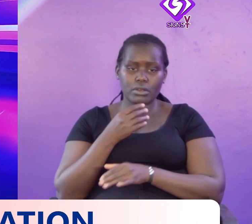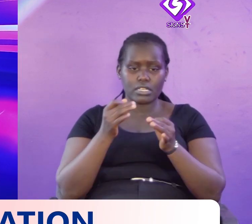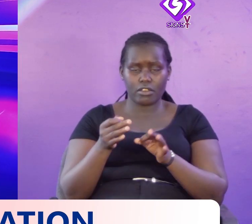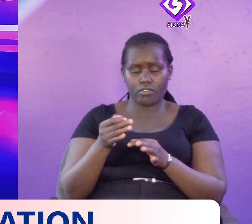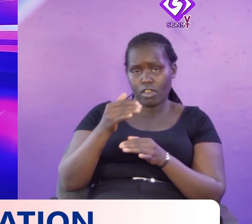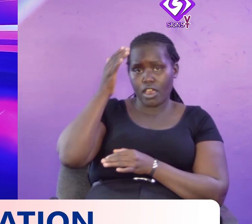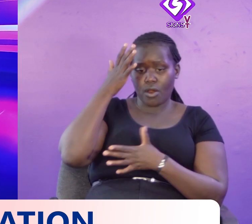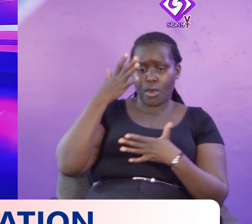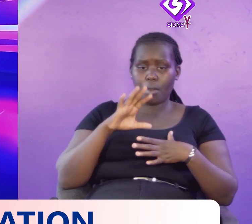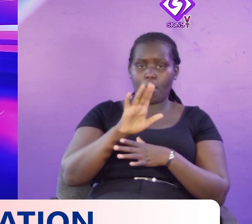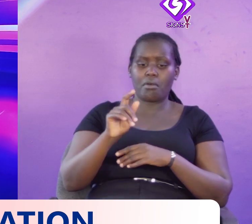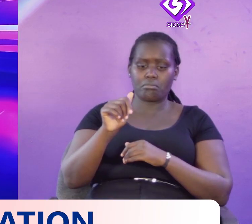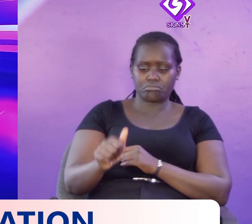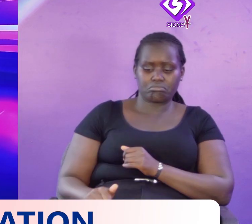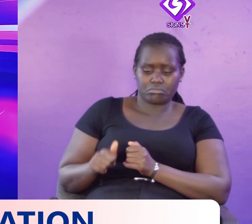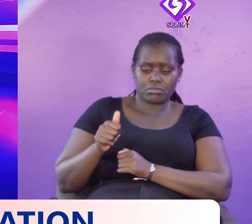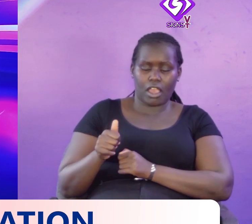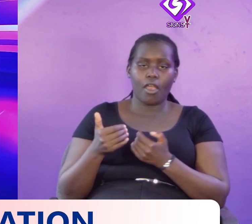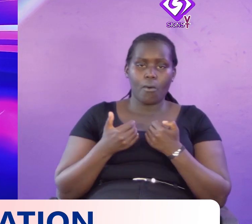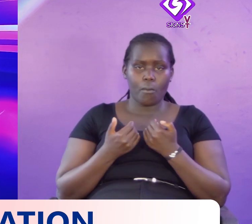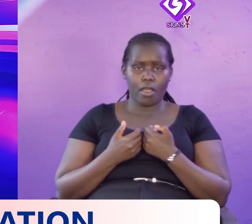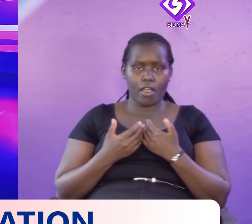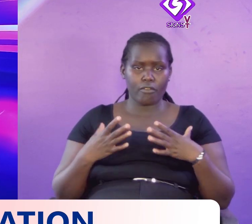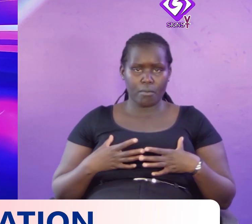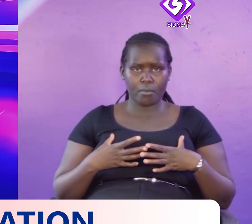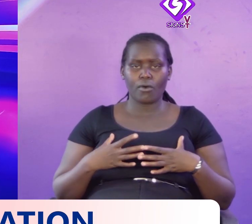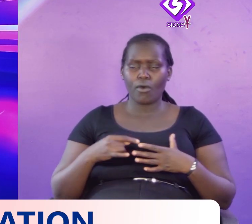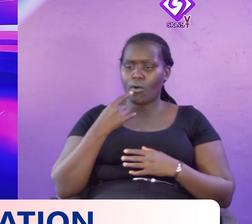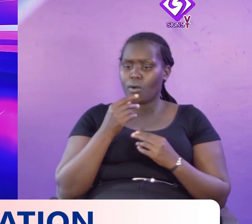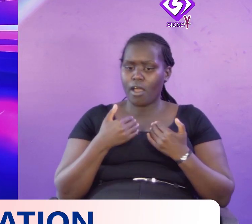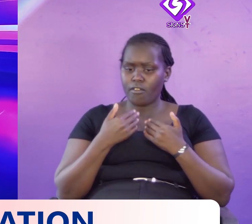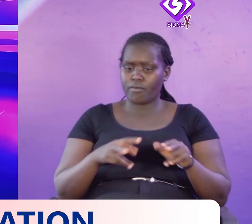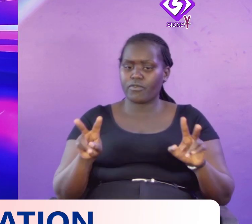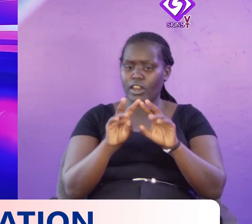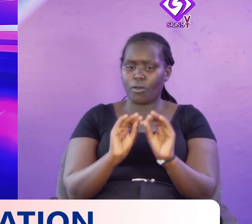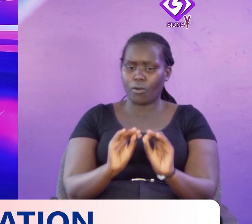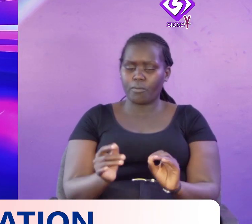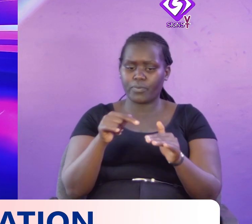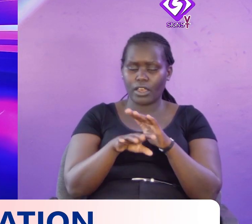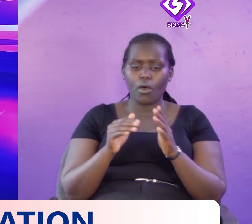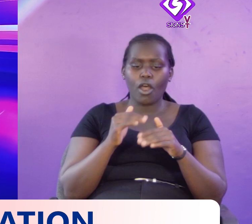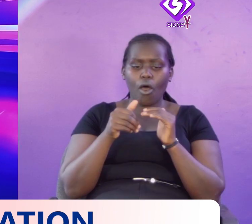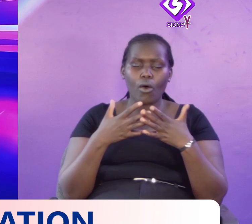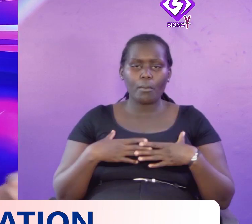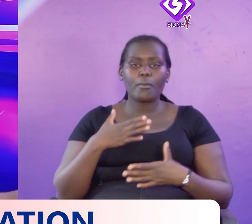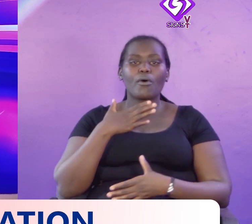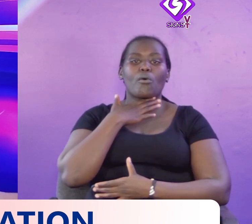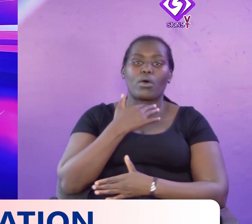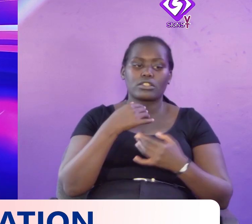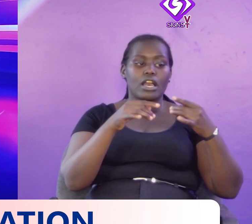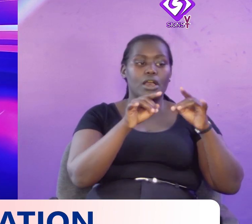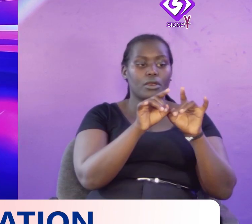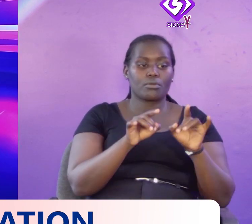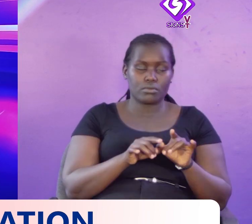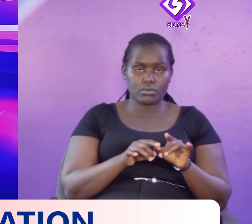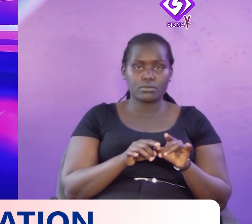are selfish, inside here you have people who do not even know anything about value, inside here kila mtu anataka, plus even